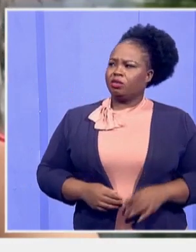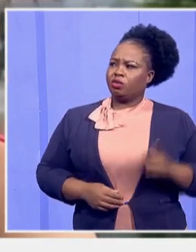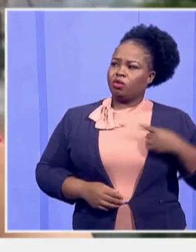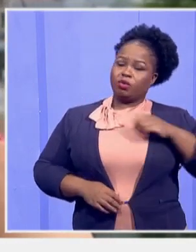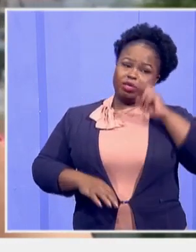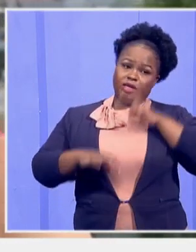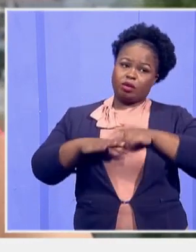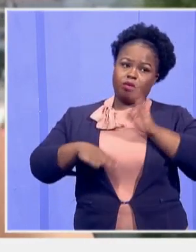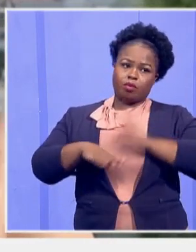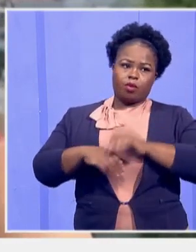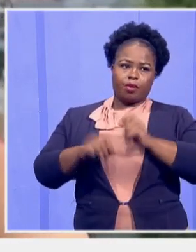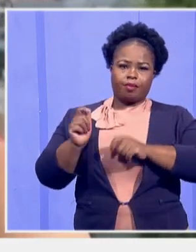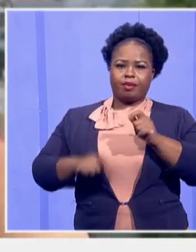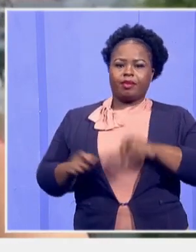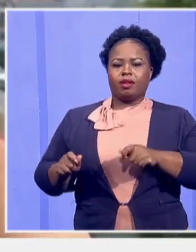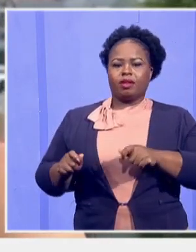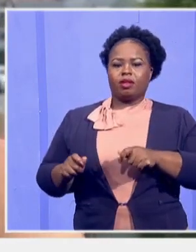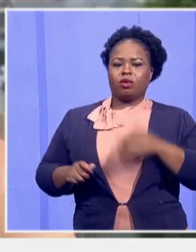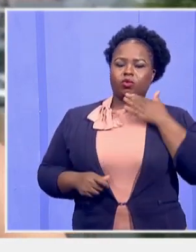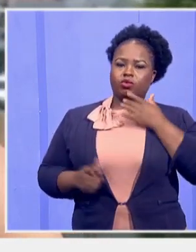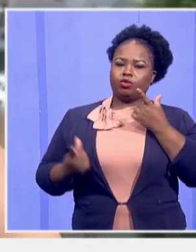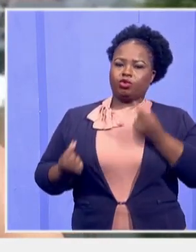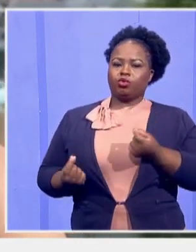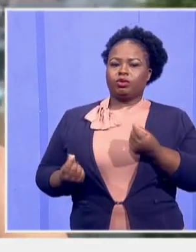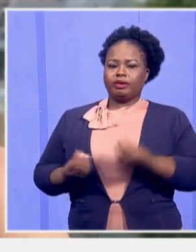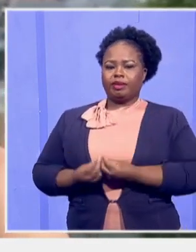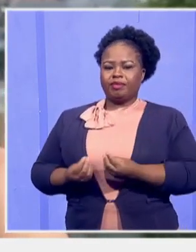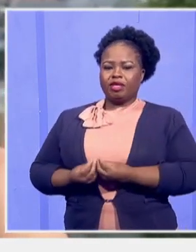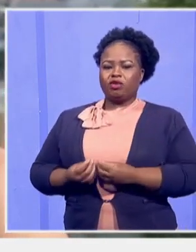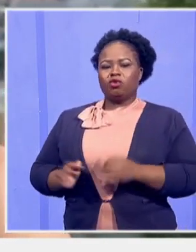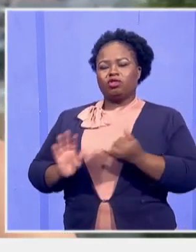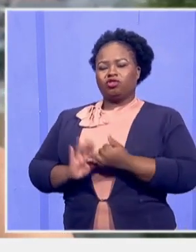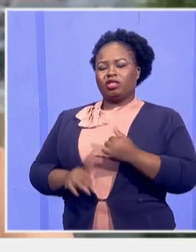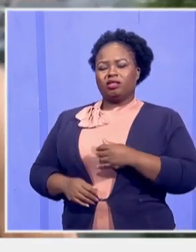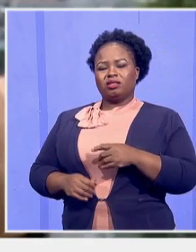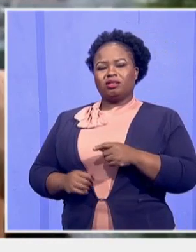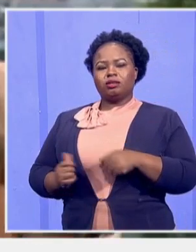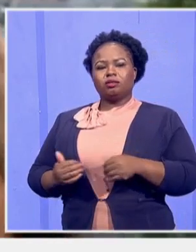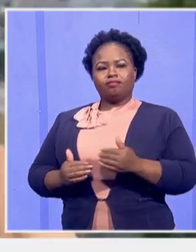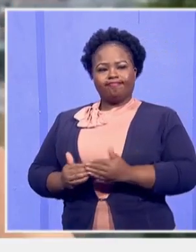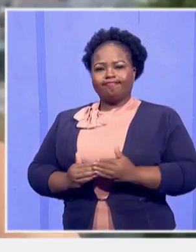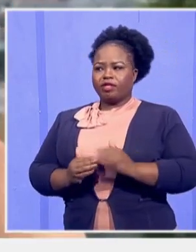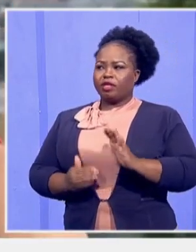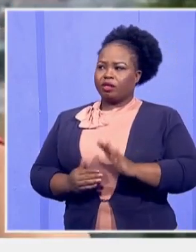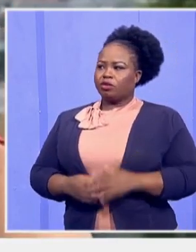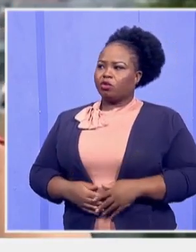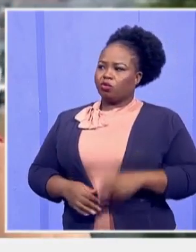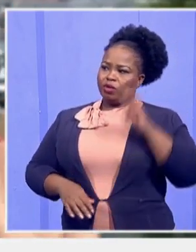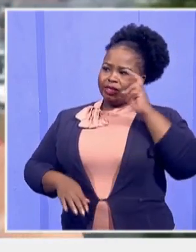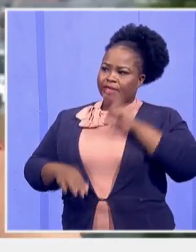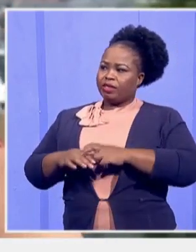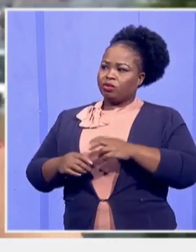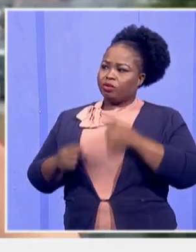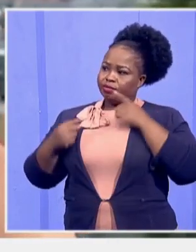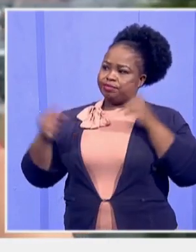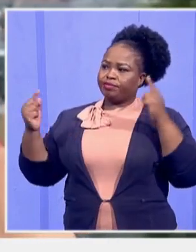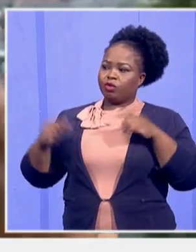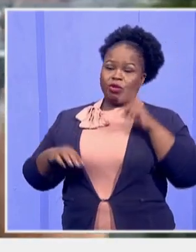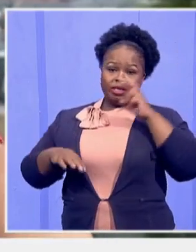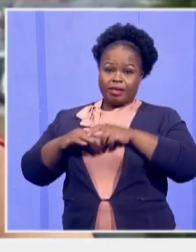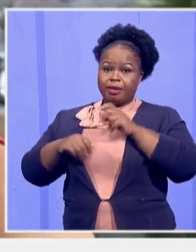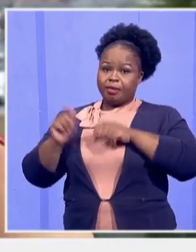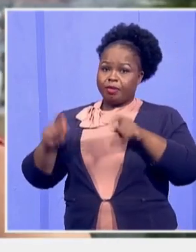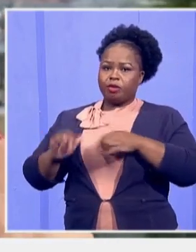people that actually do something other than just caring about the crisis. So we need the message out there, and we need people to